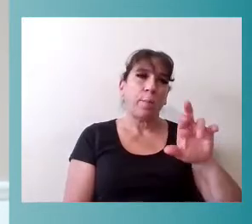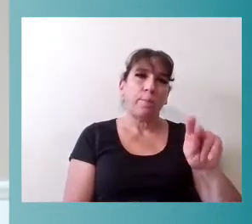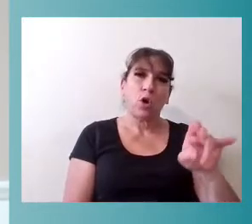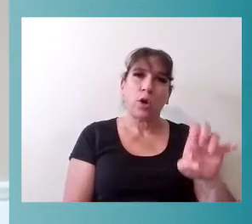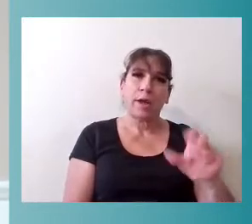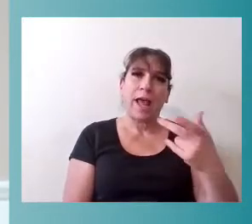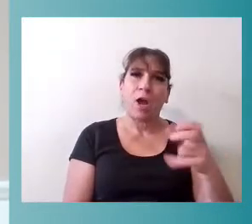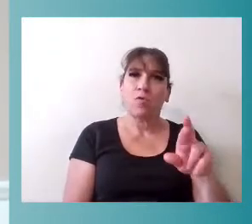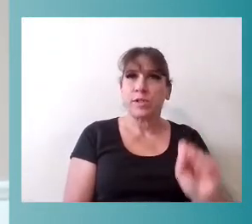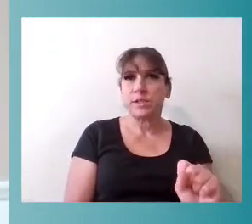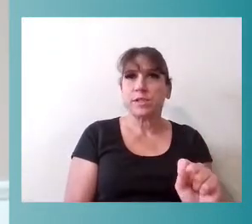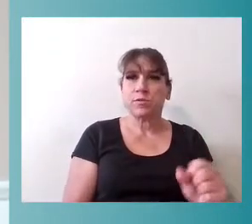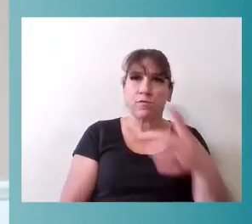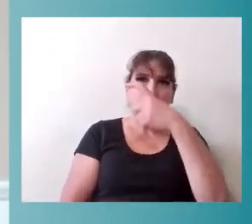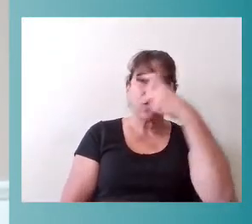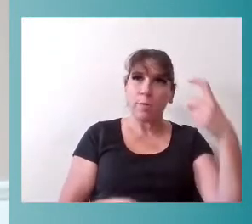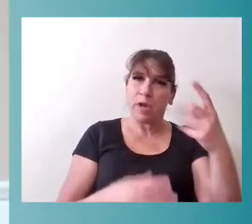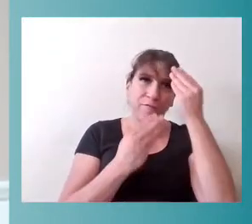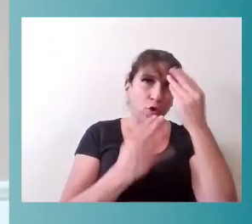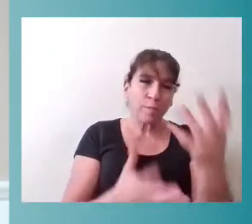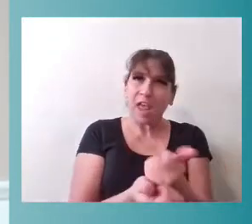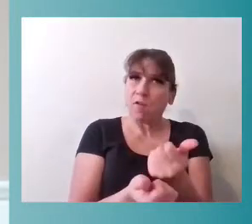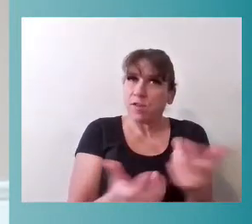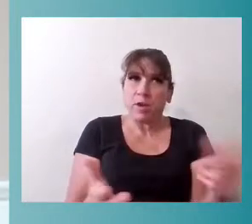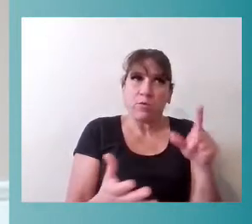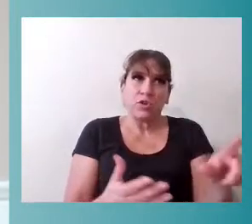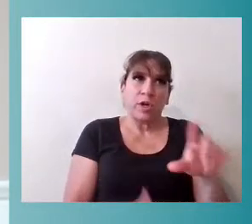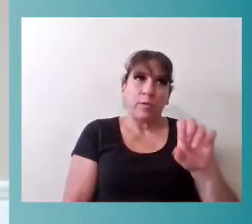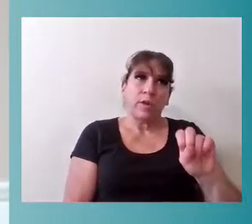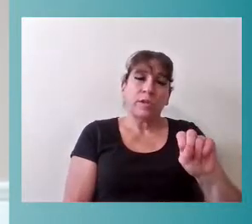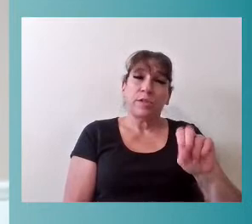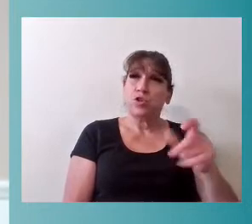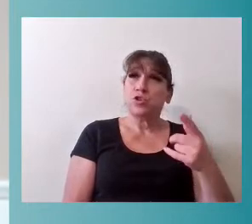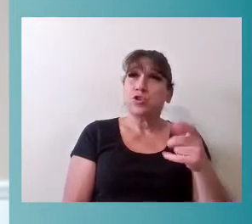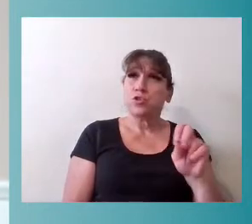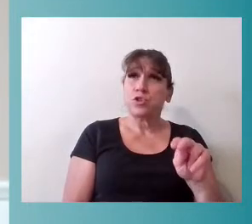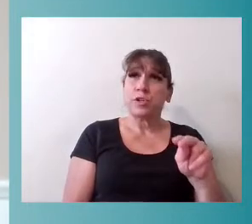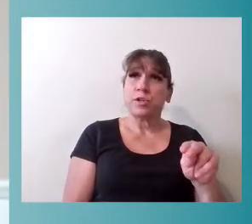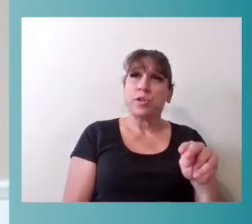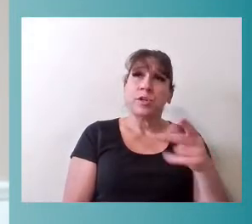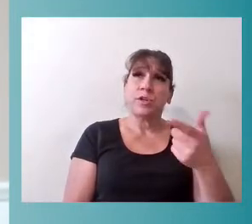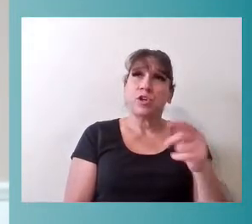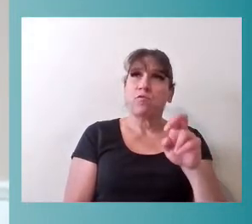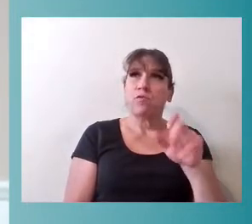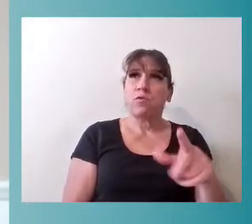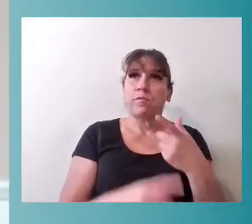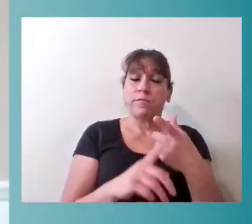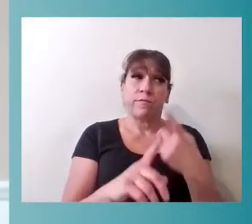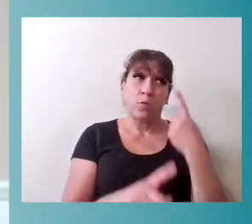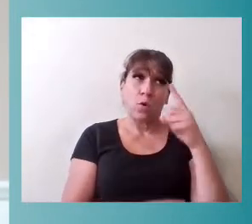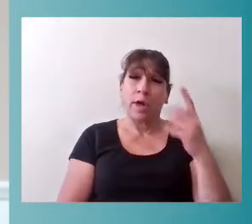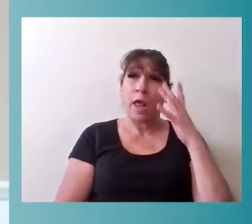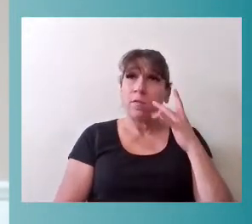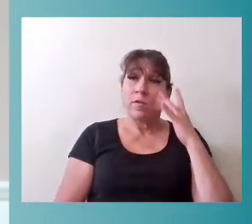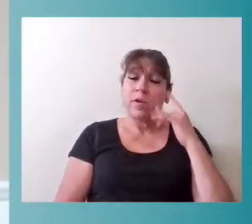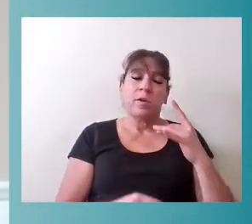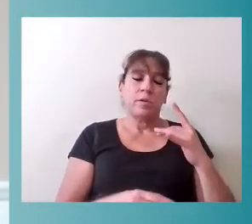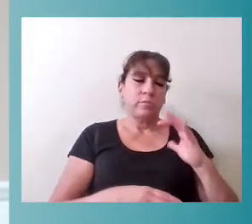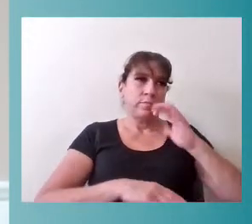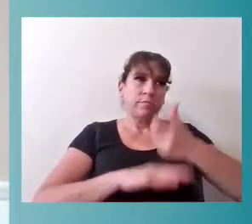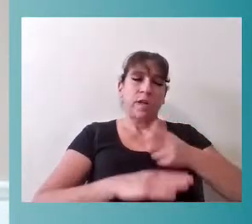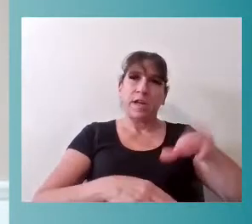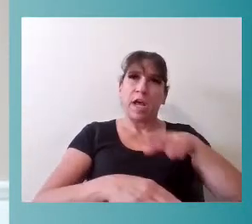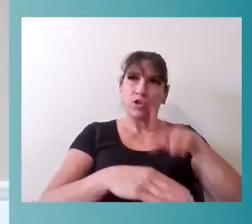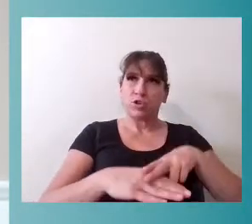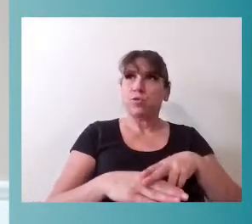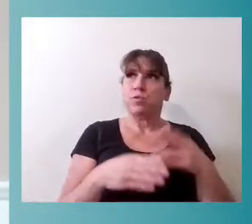trauma-informed everything, when she was Surgeon General of California. It provides a national forum to help states and